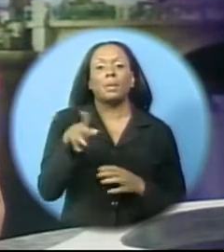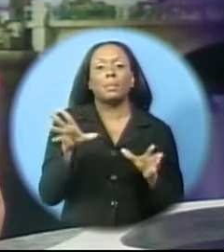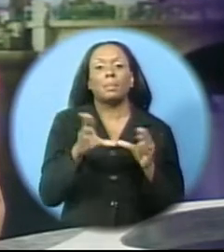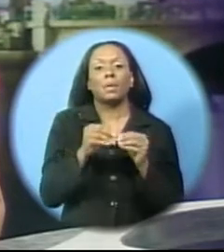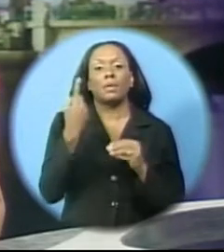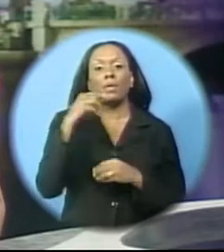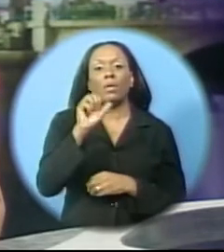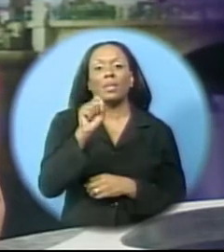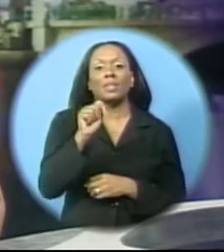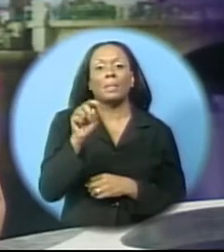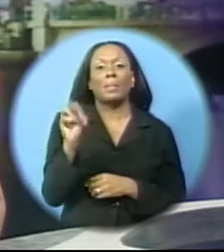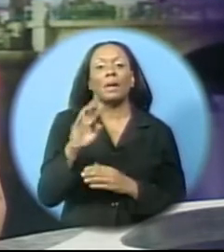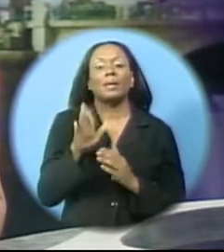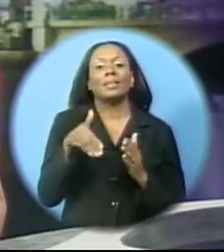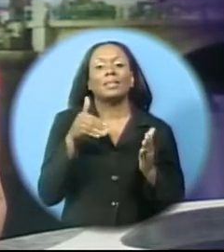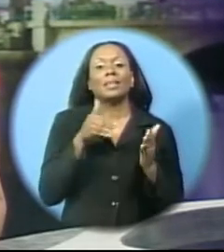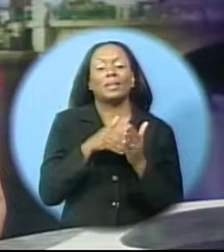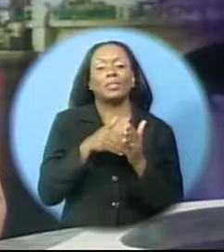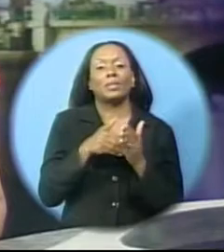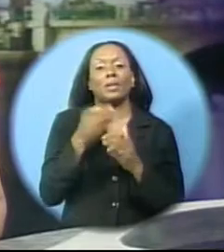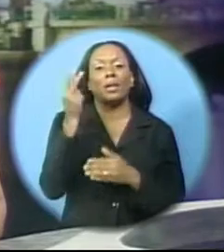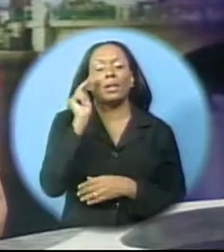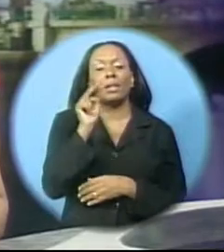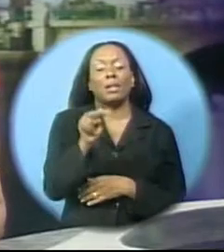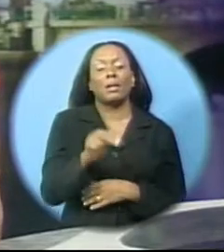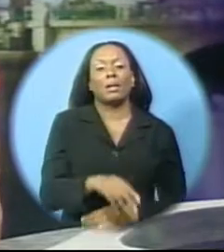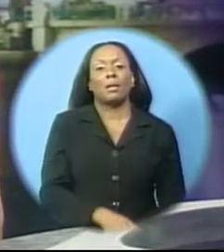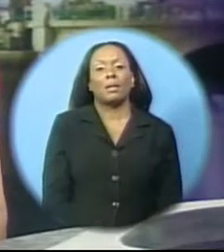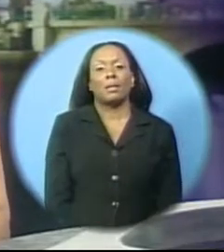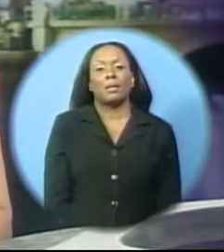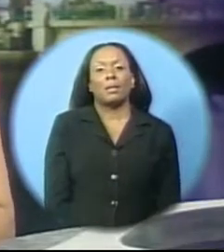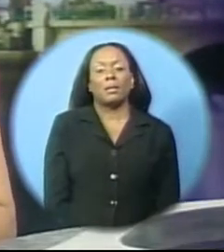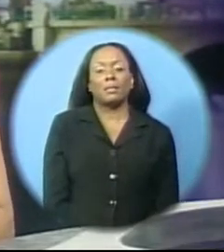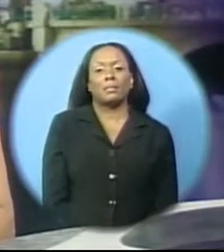Michael's Central constituency. Shane Seeley has a story.